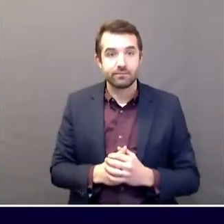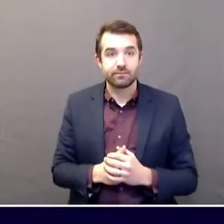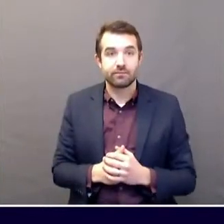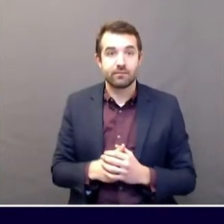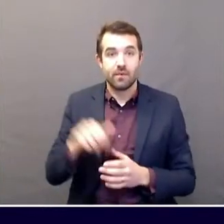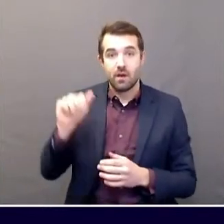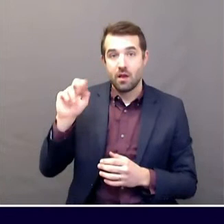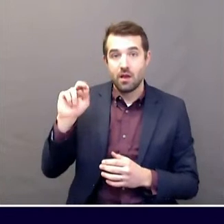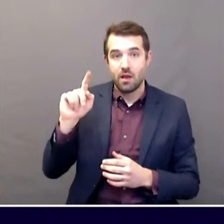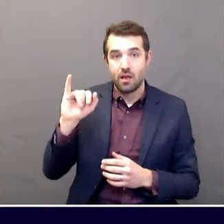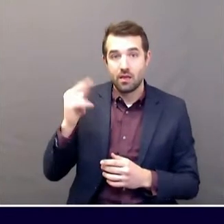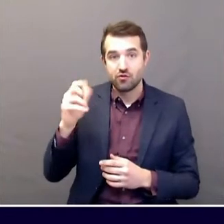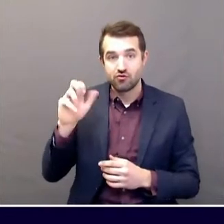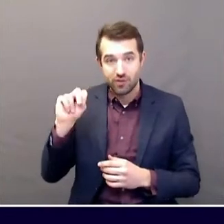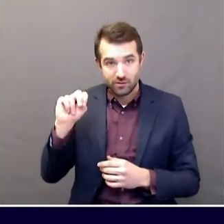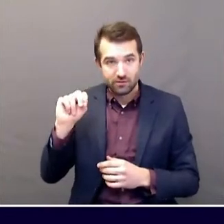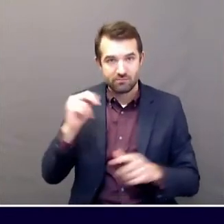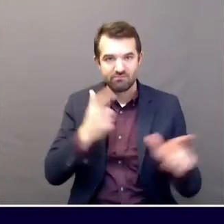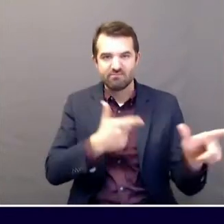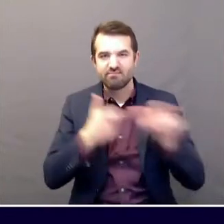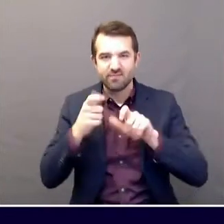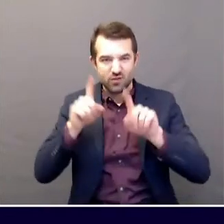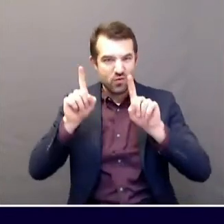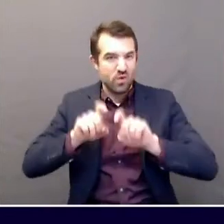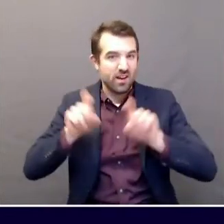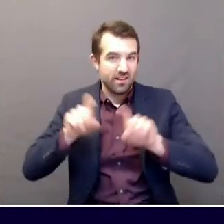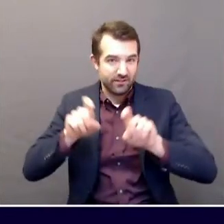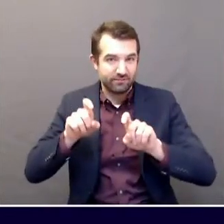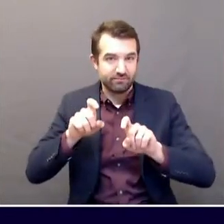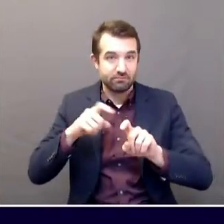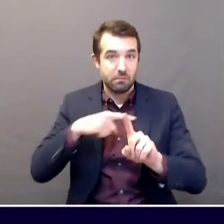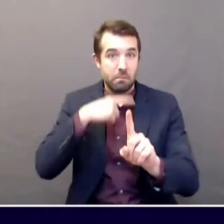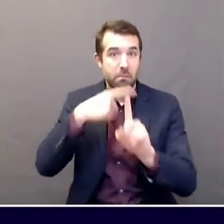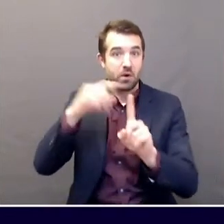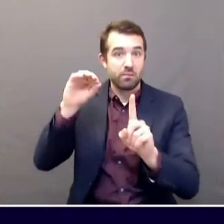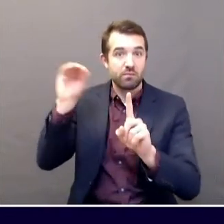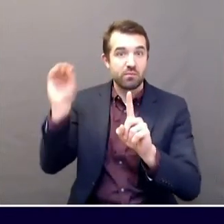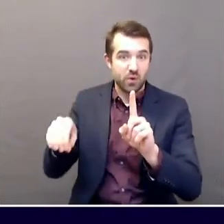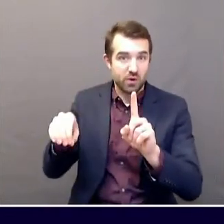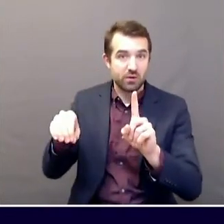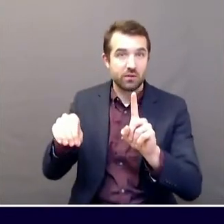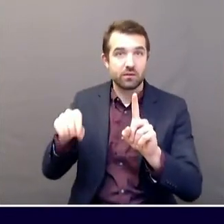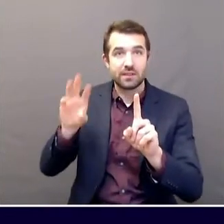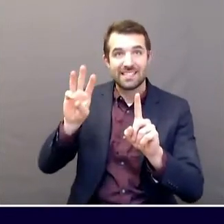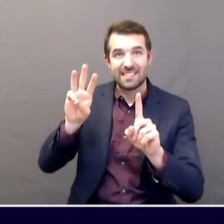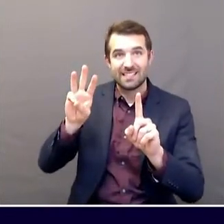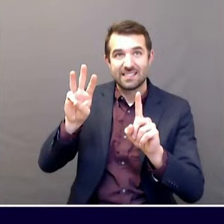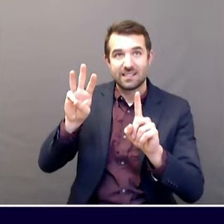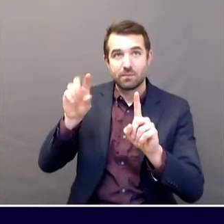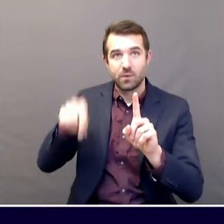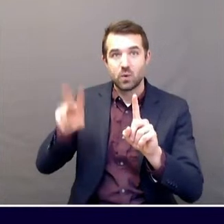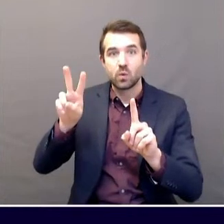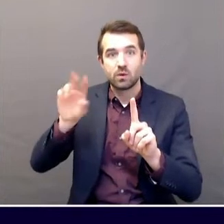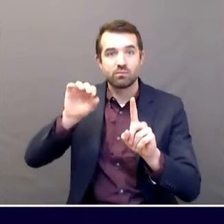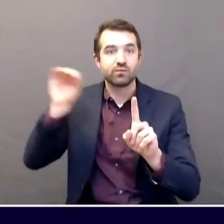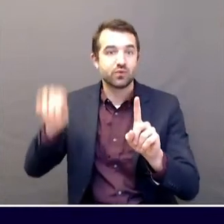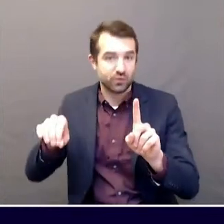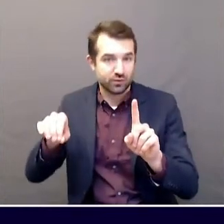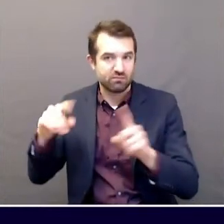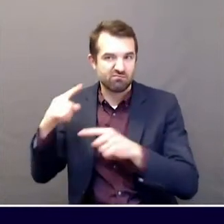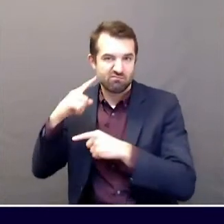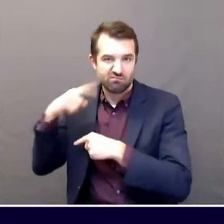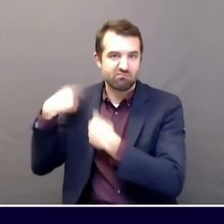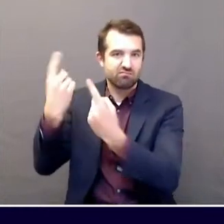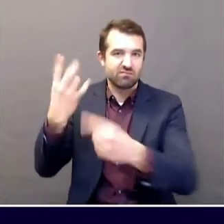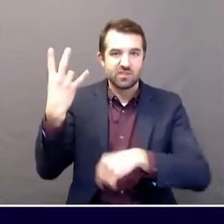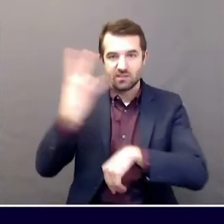tests and our positivity rate there, the number there stands at 6.2% on a 7-day rolling average basis. And